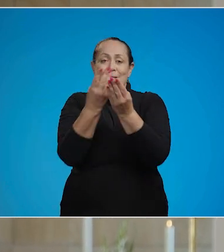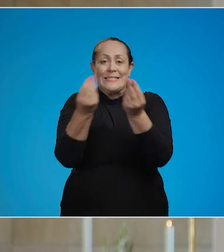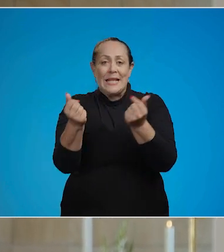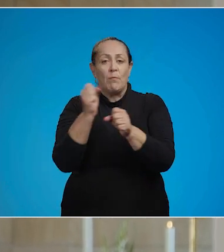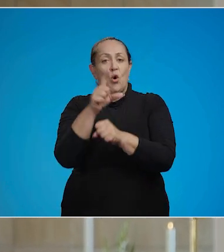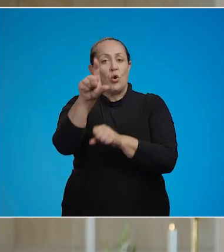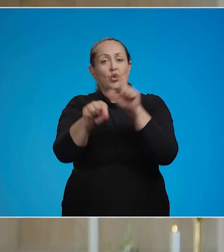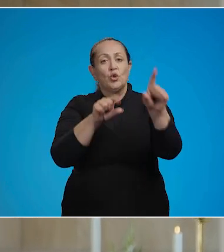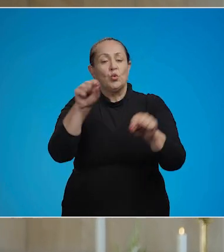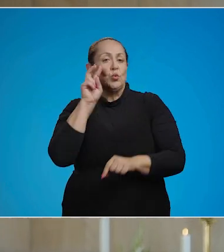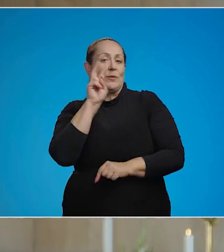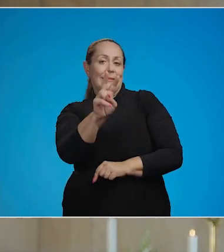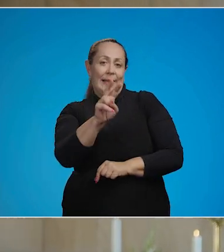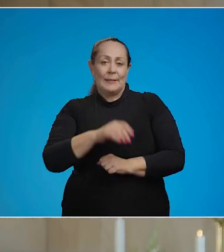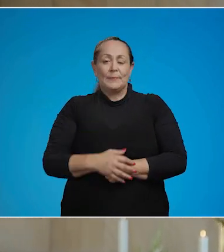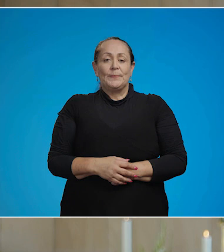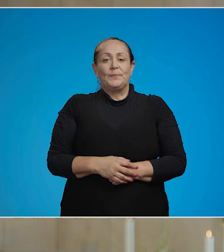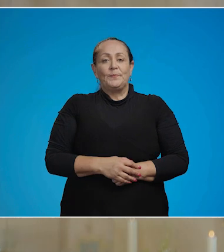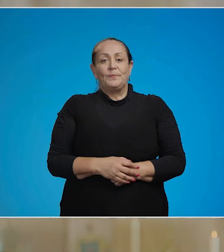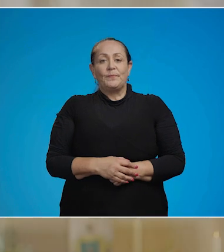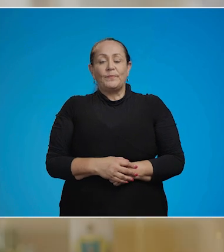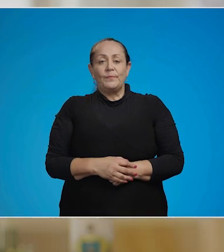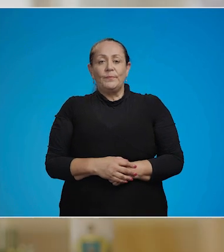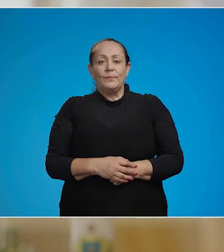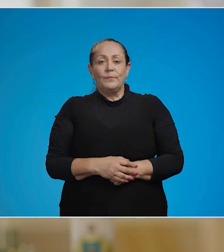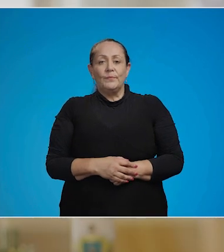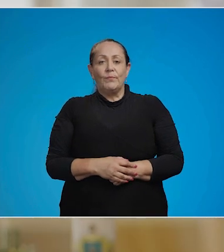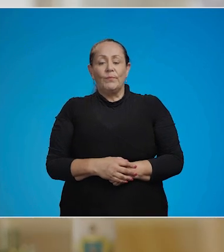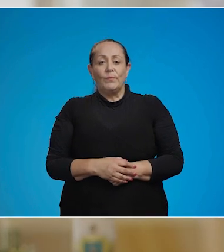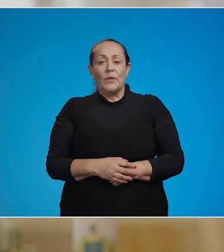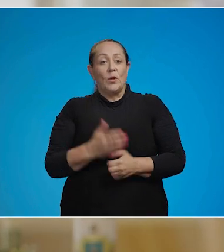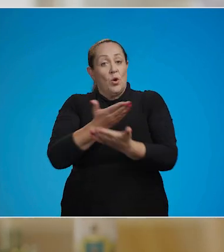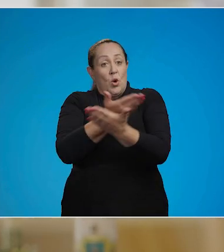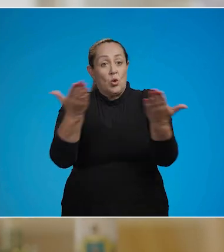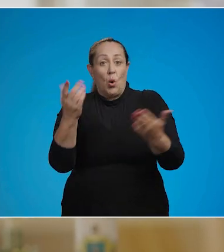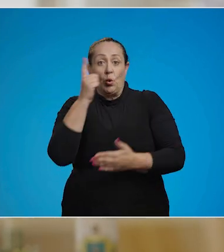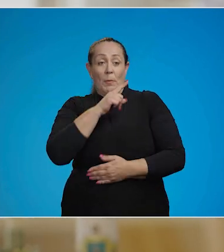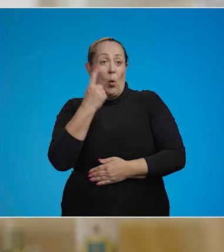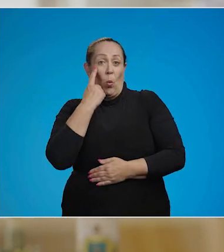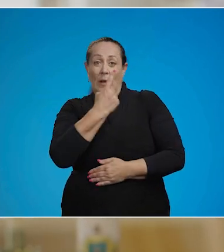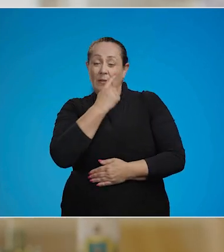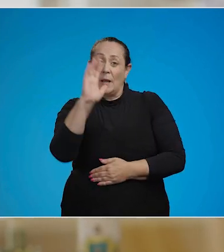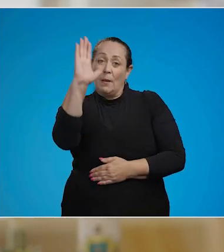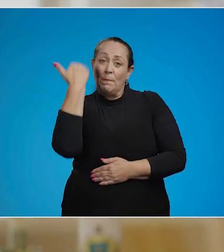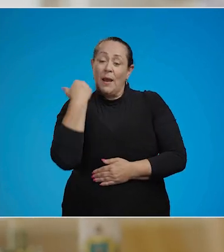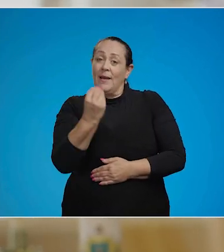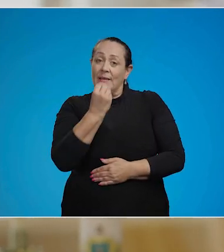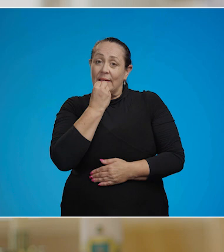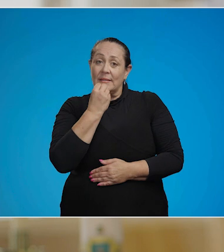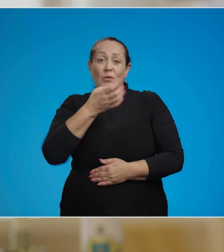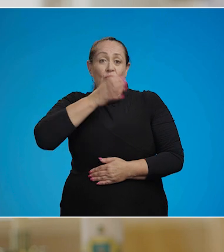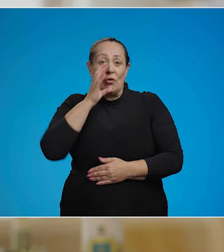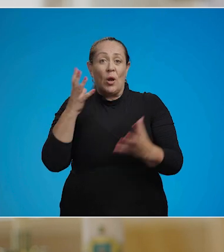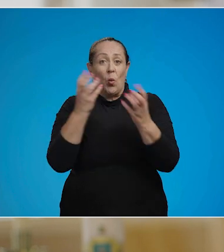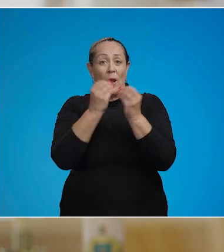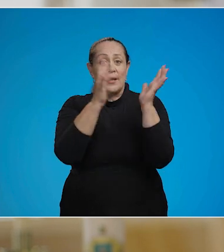by certain witnesses God had chosen beforehand. Now we are those witnesses. We have eaten and drunk with